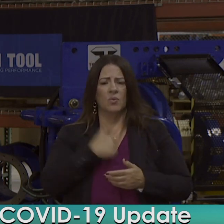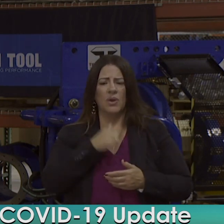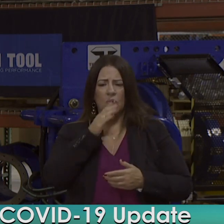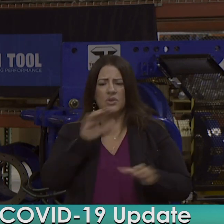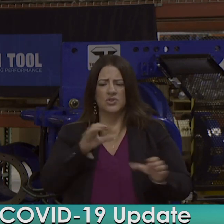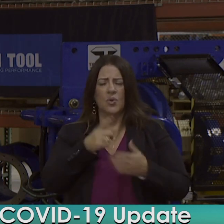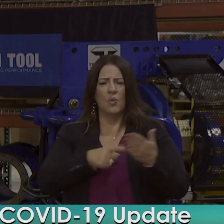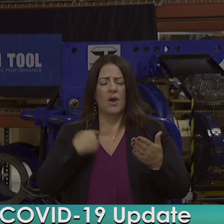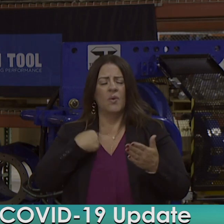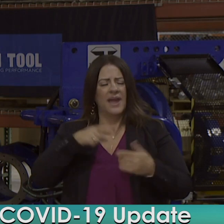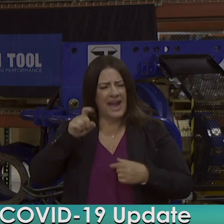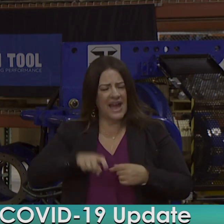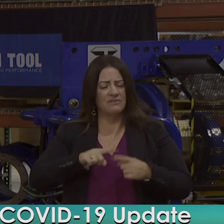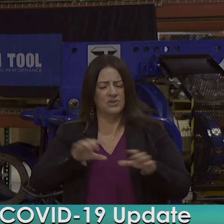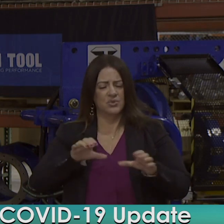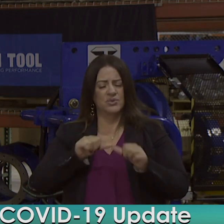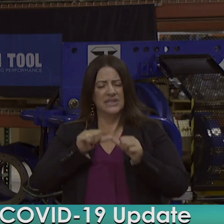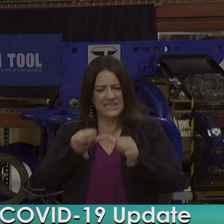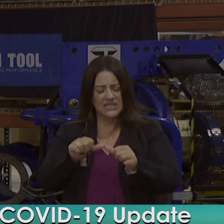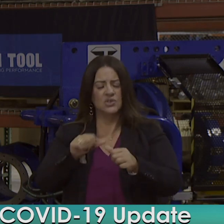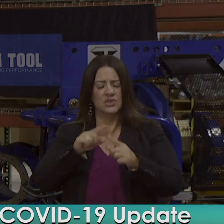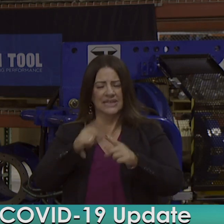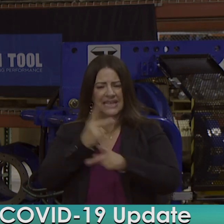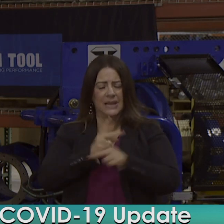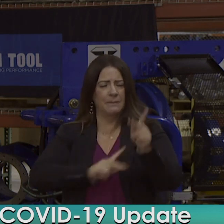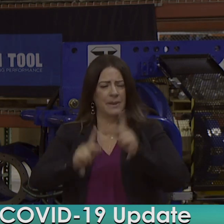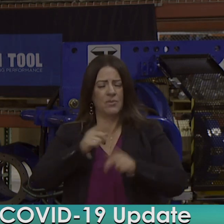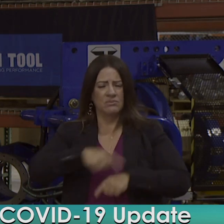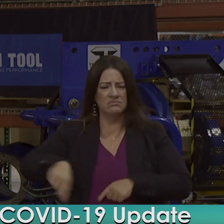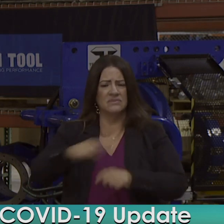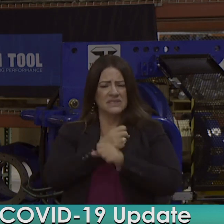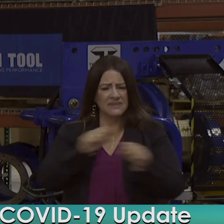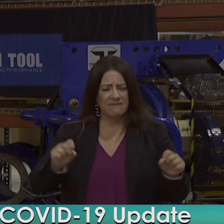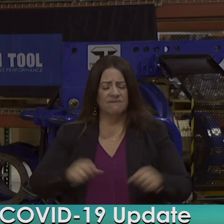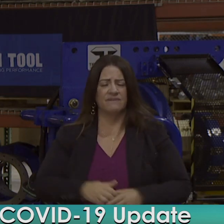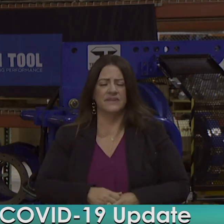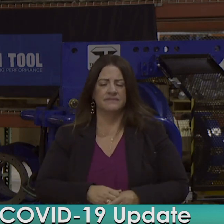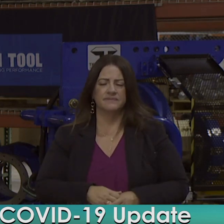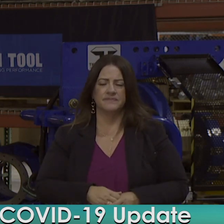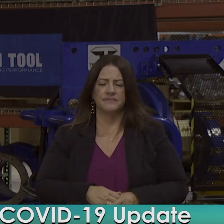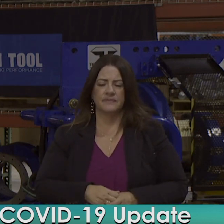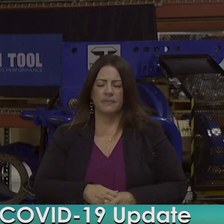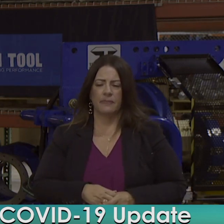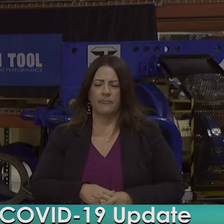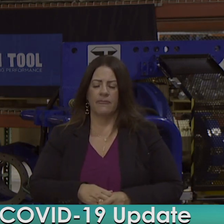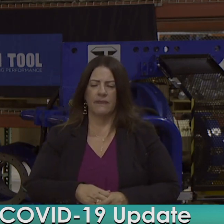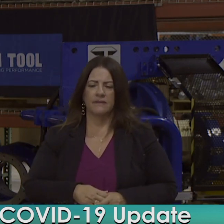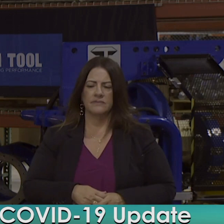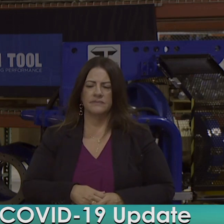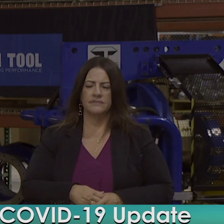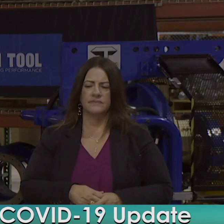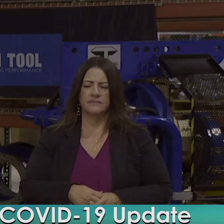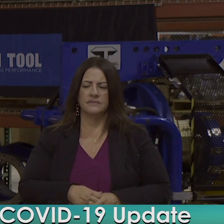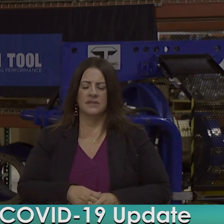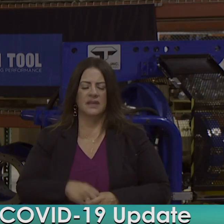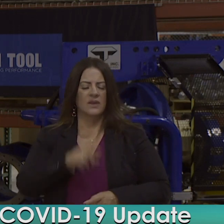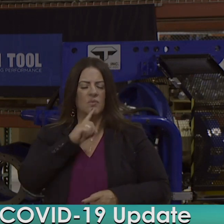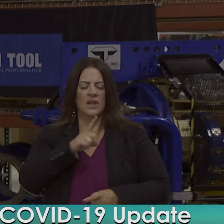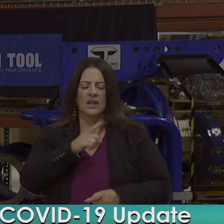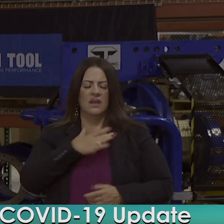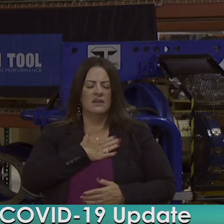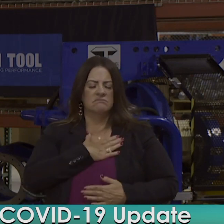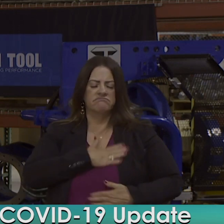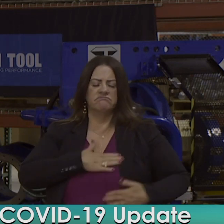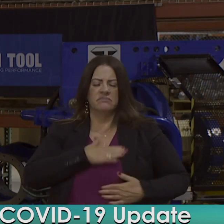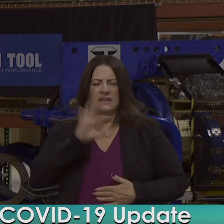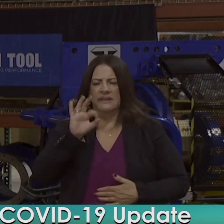safe if conditions require that. I also cannot just say enough about our partners at FEMA who